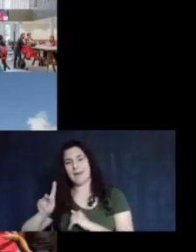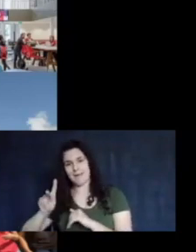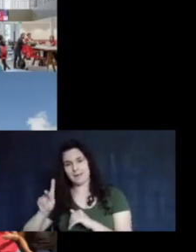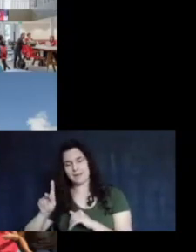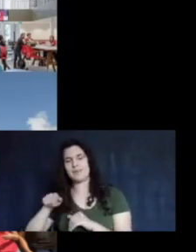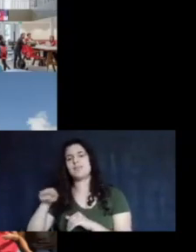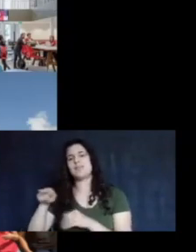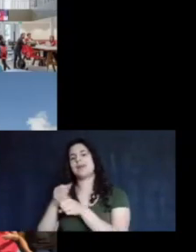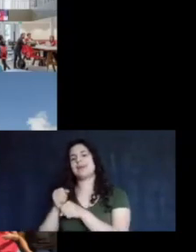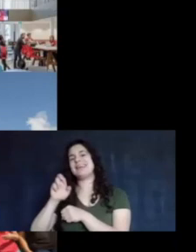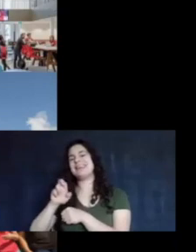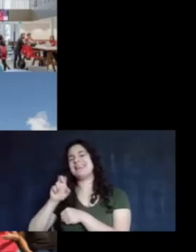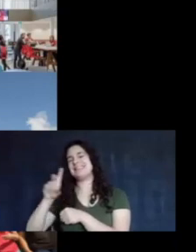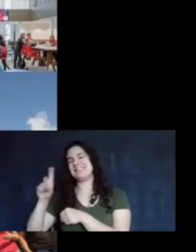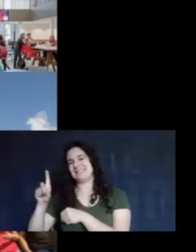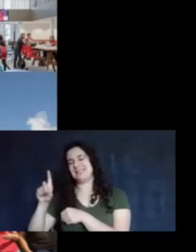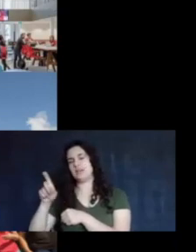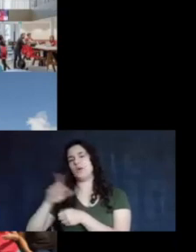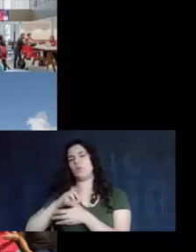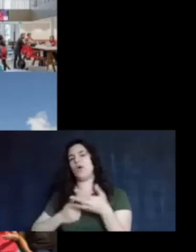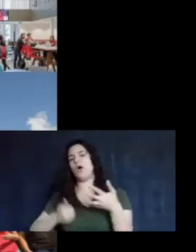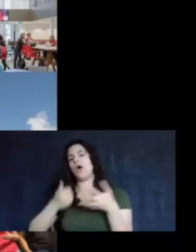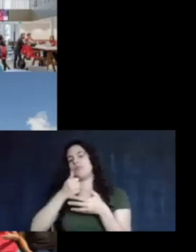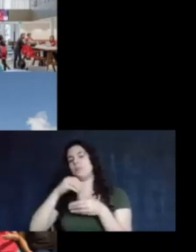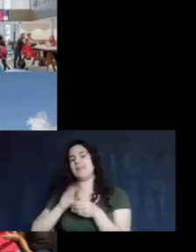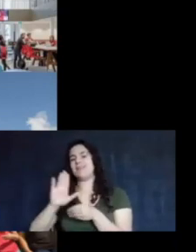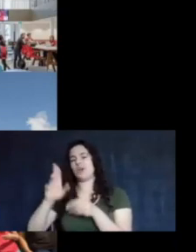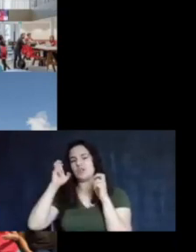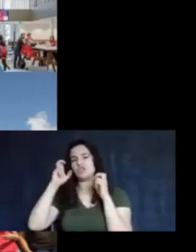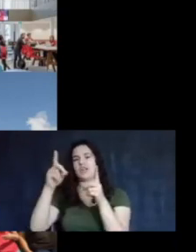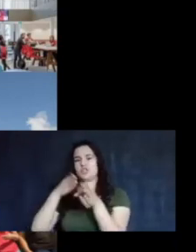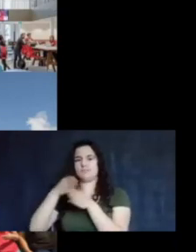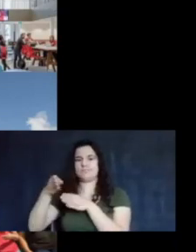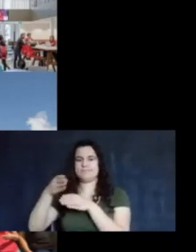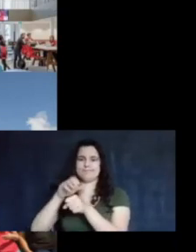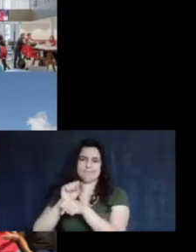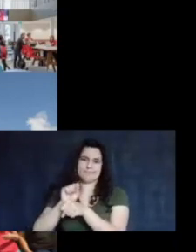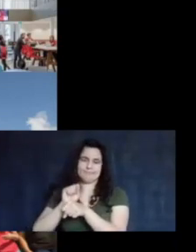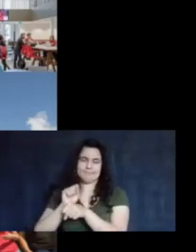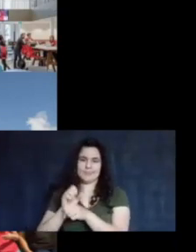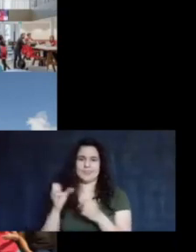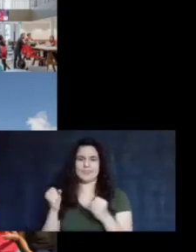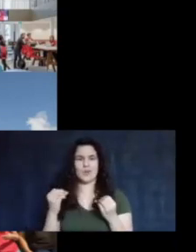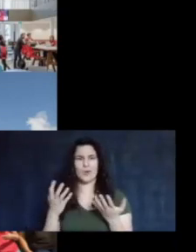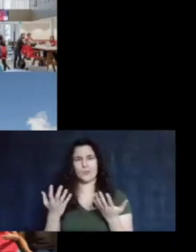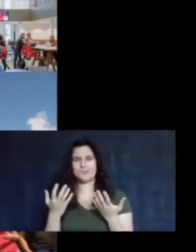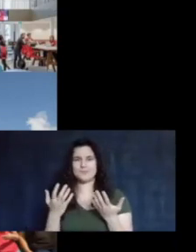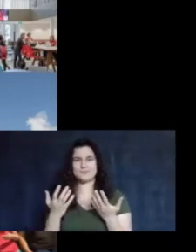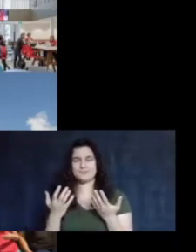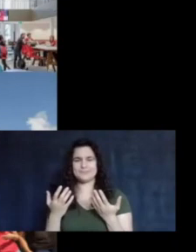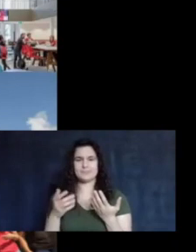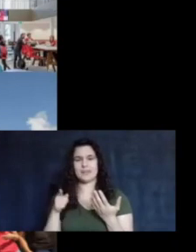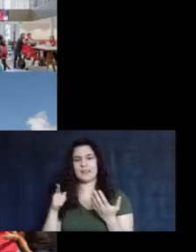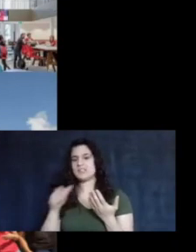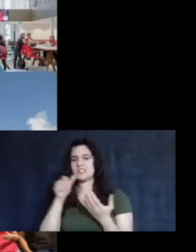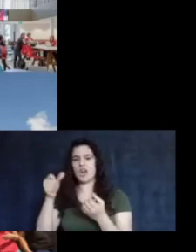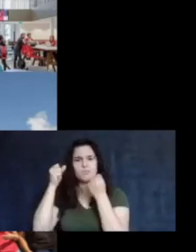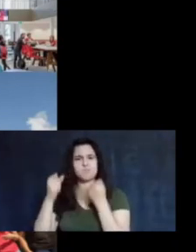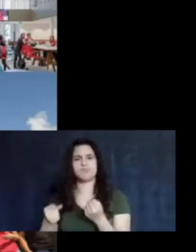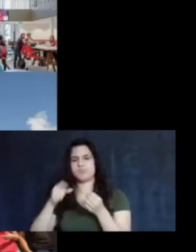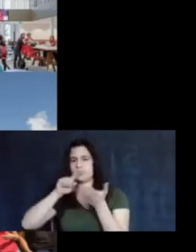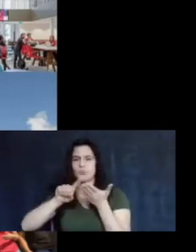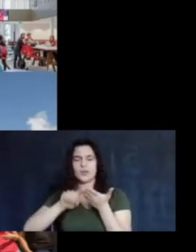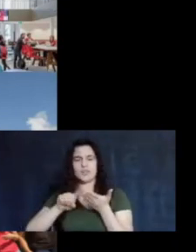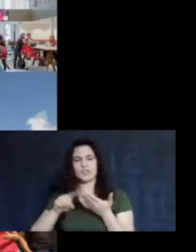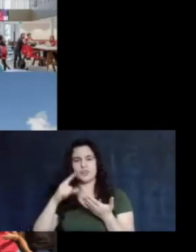move up within the field of education. So it's not, they're not heavy into research.